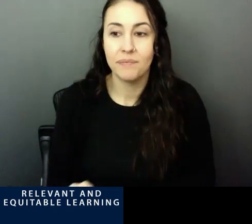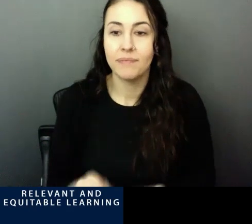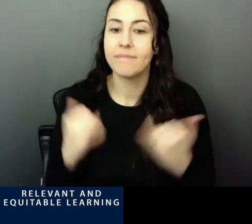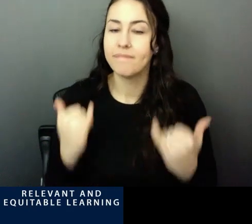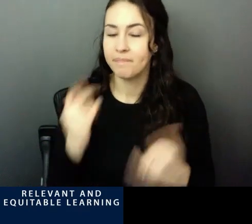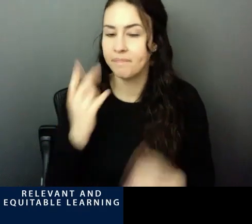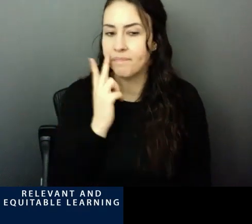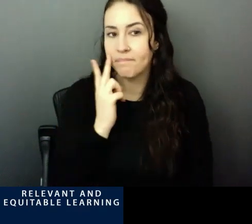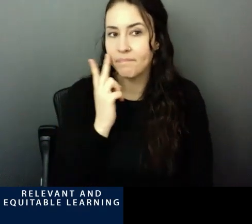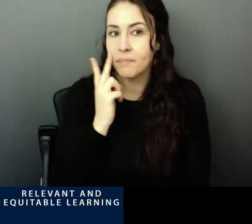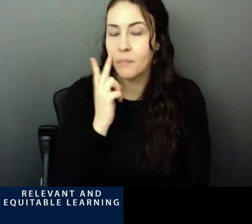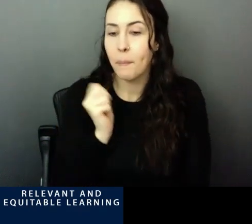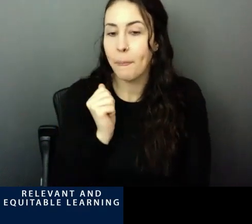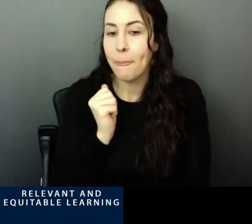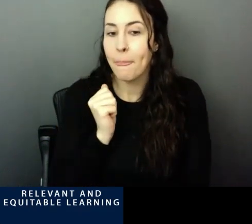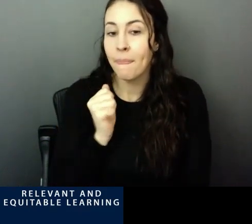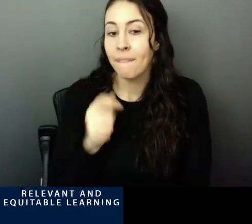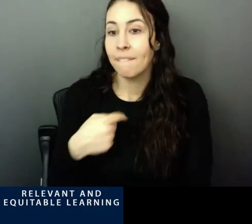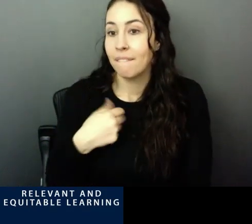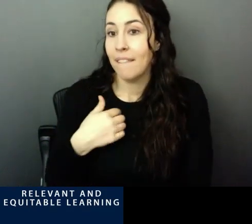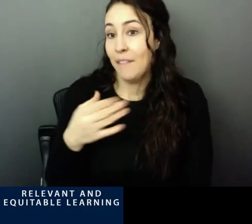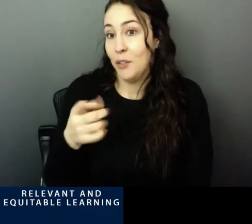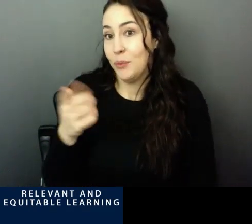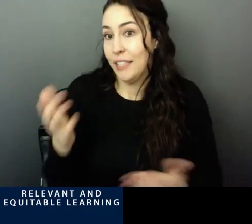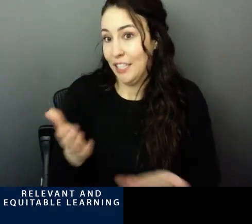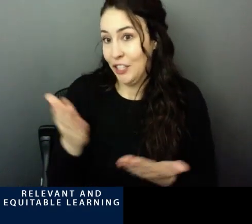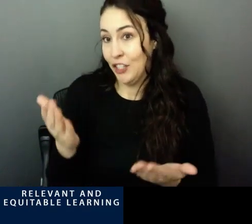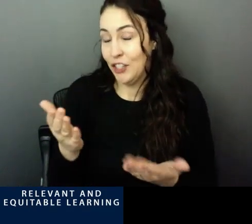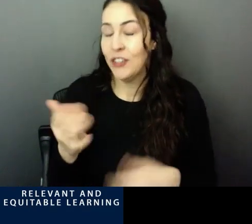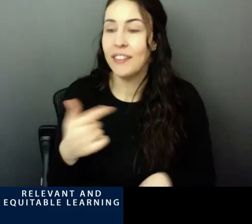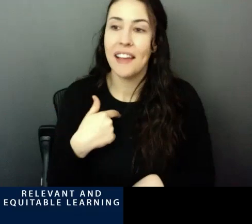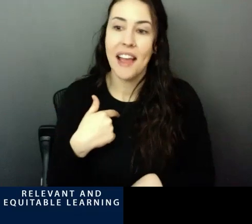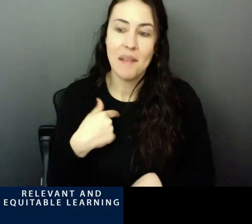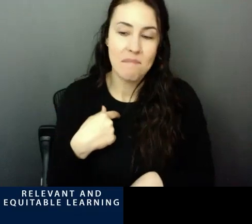here. Since I have you here, I really am very, very